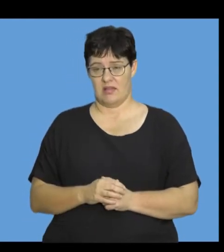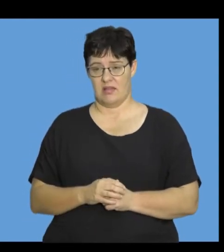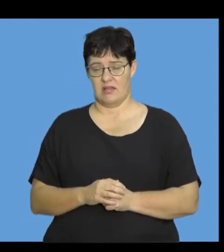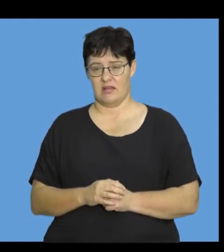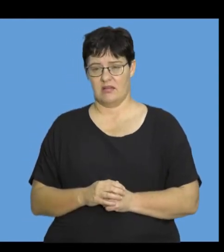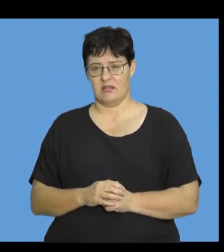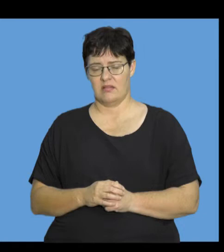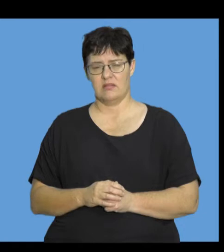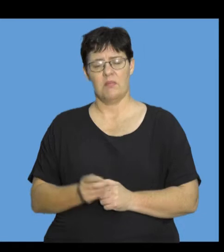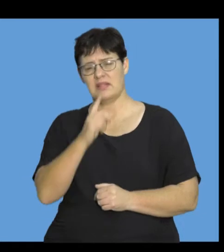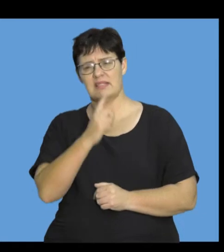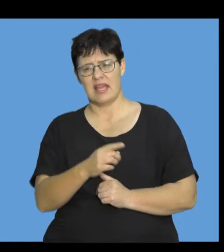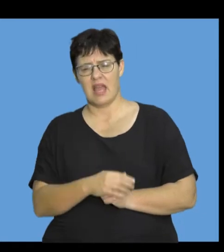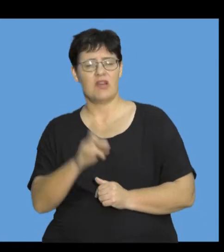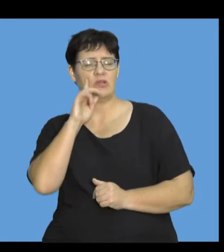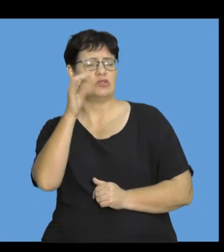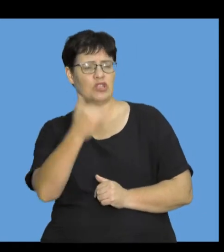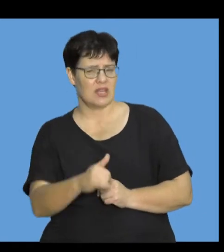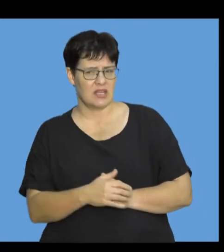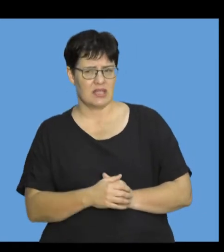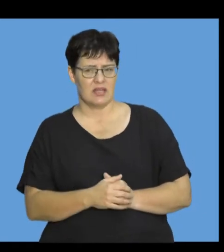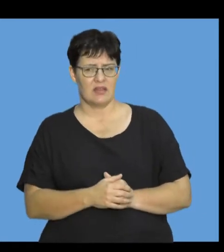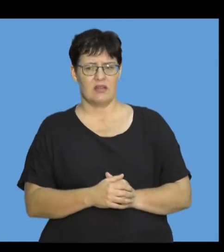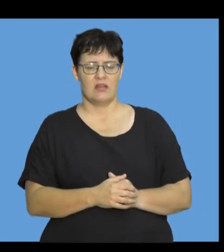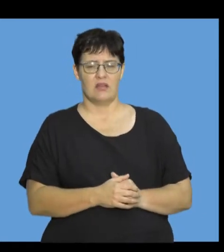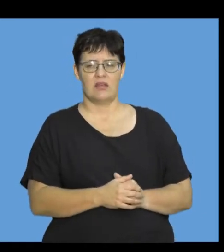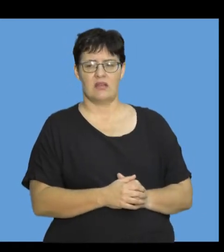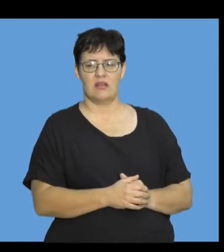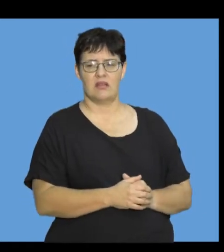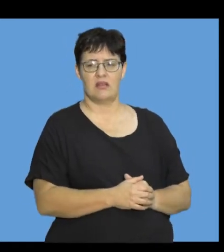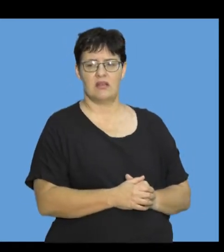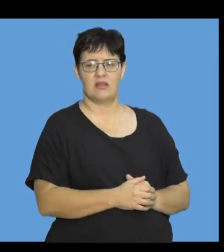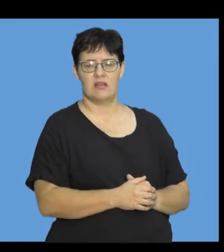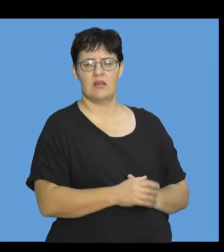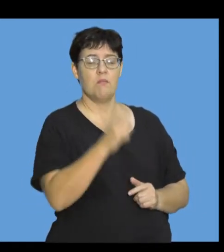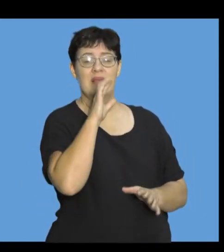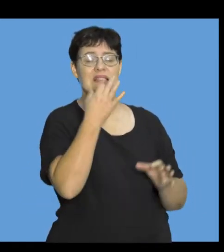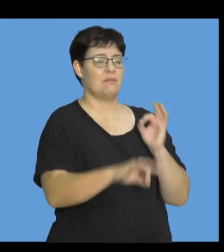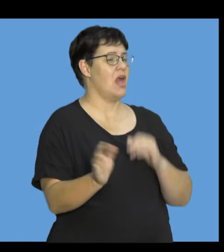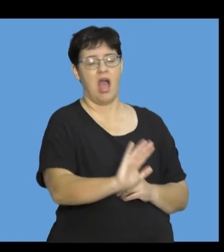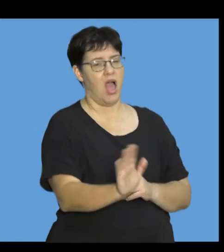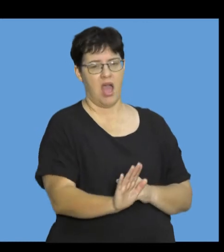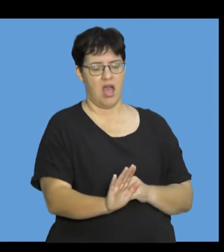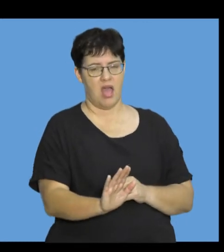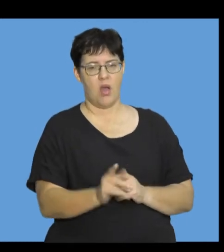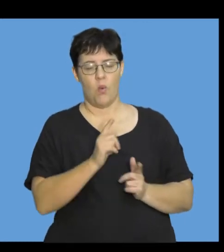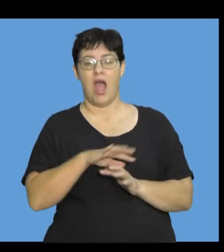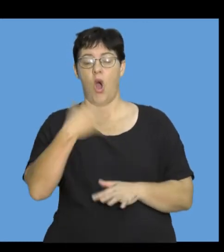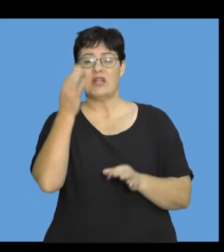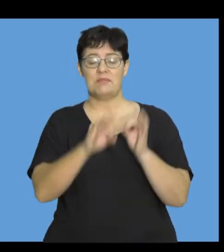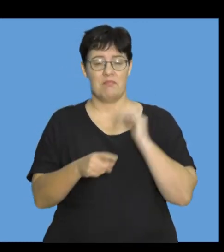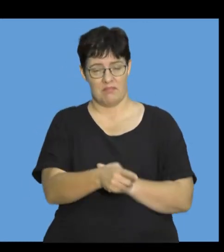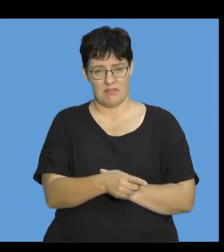by the way, the other thing I need to mention when you are checking is you don't check on the one that you've simplified already, because at times